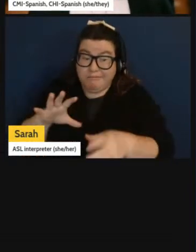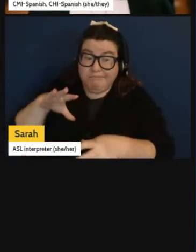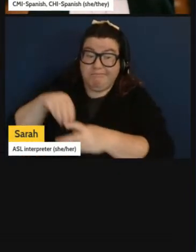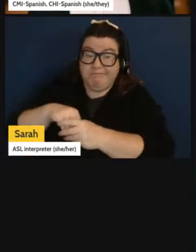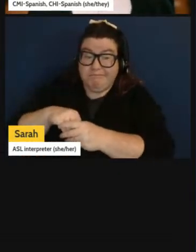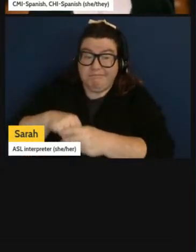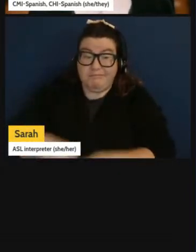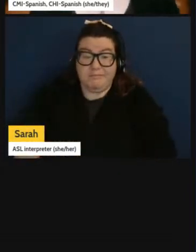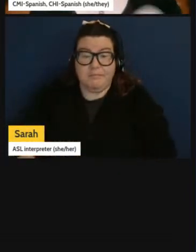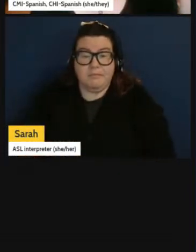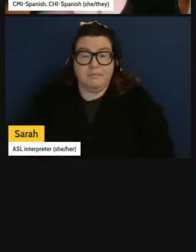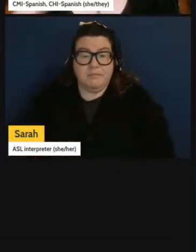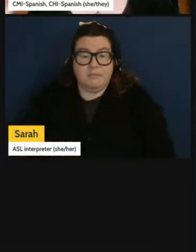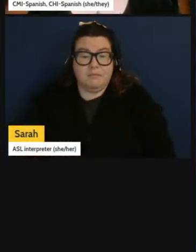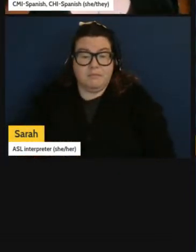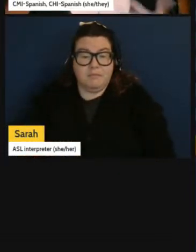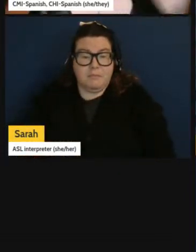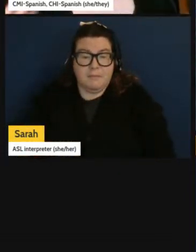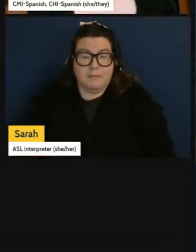Now,